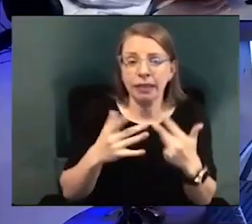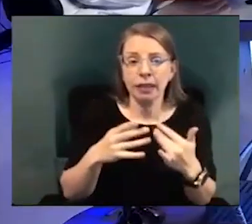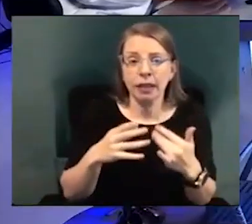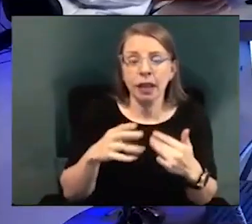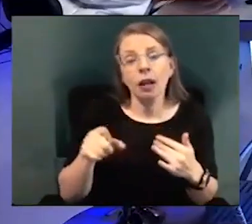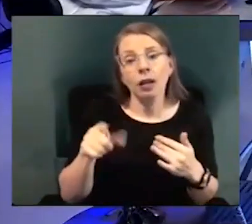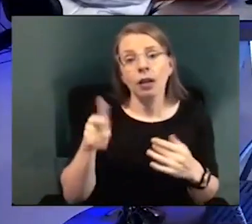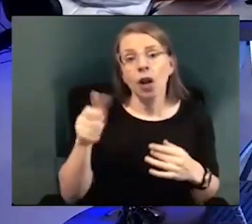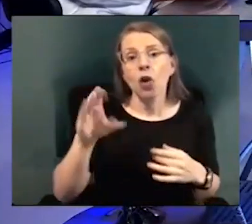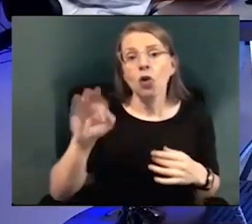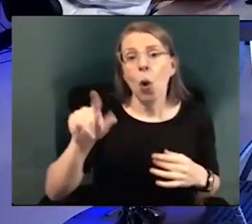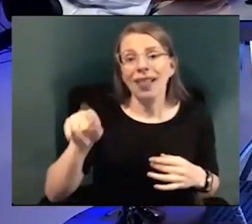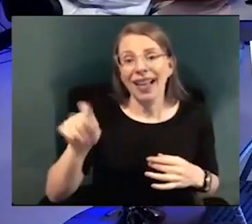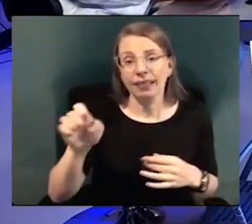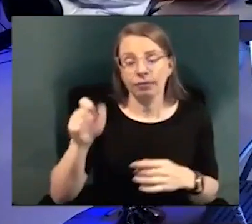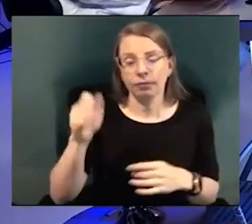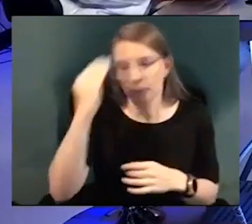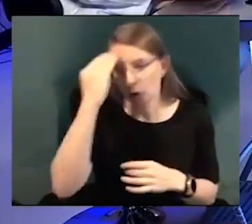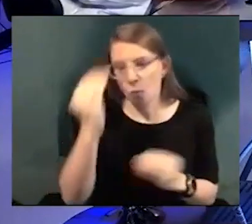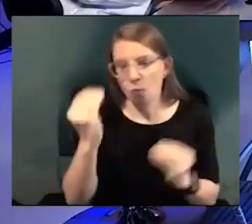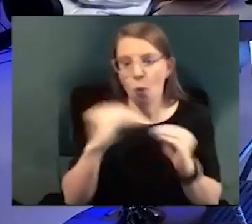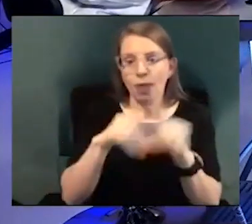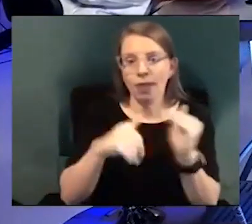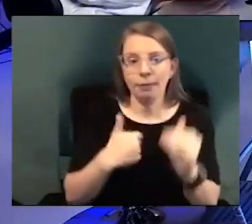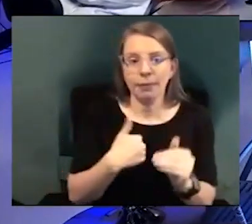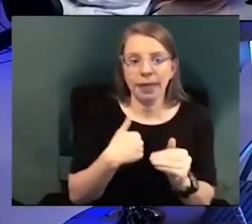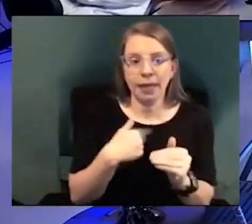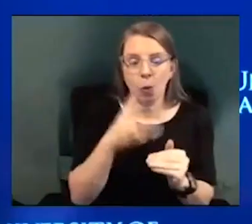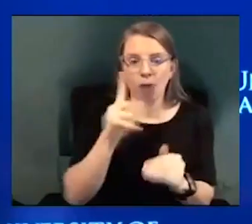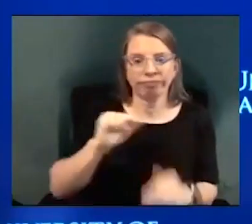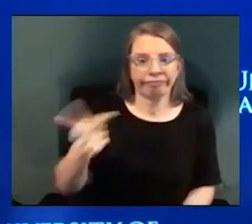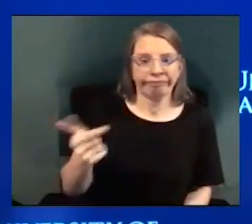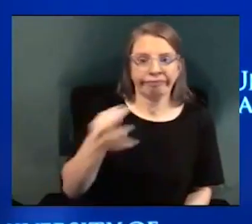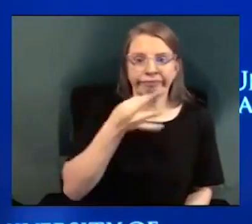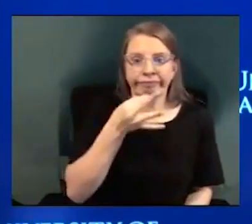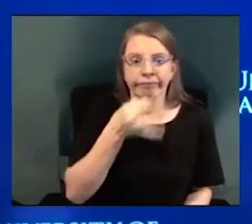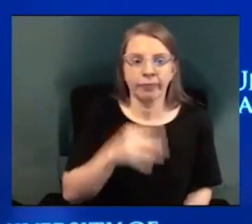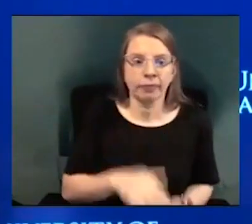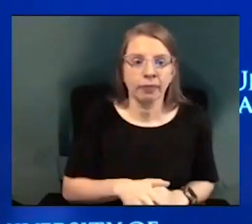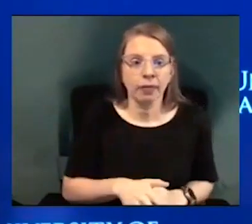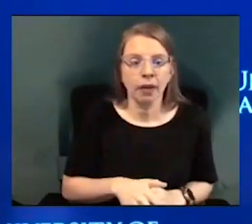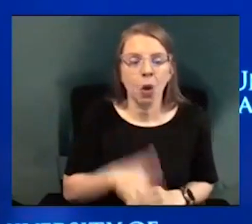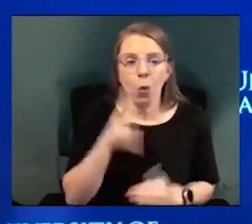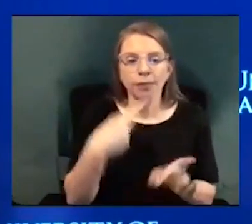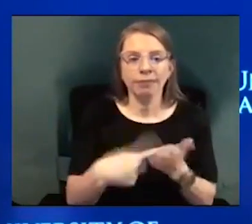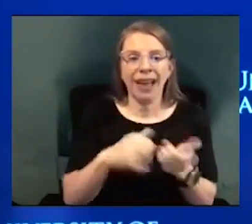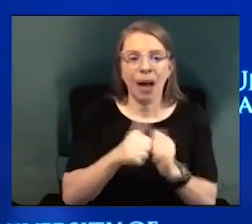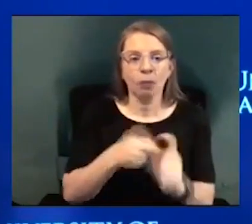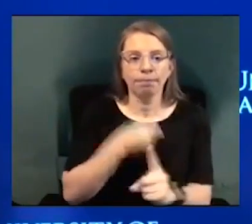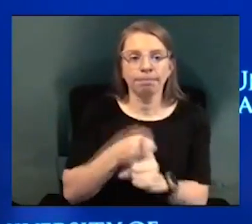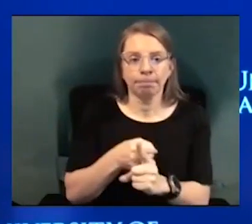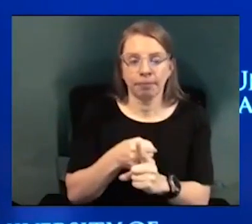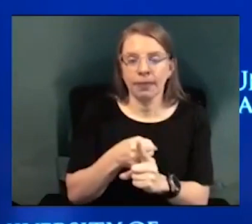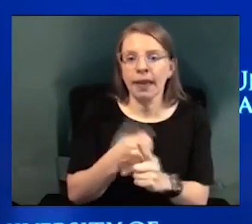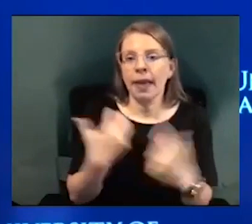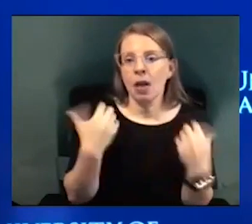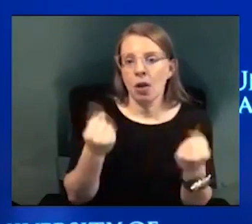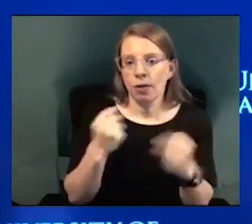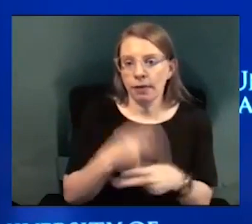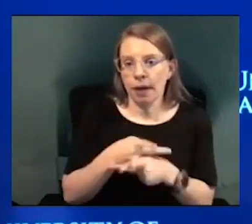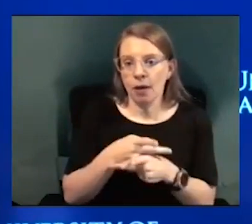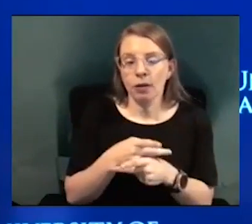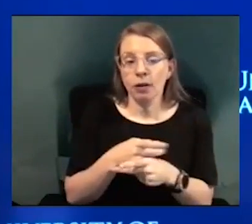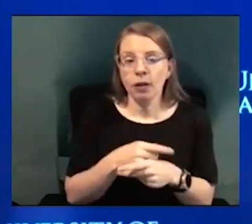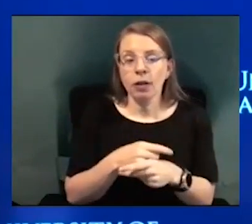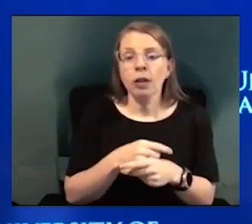Colette, so I'm going to turn to you about it in just a second because we'll talk about how it's impacted healthcare. But as you look across the world, the